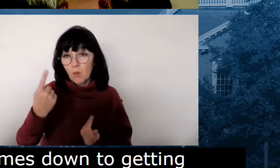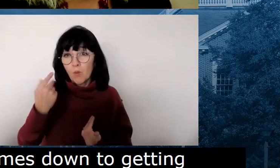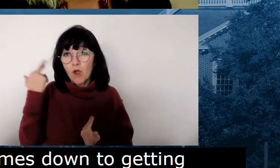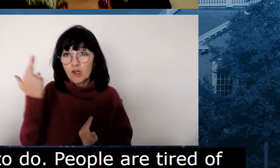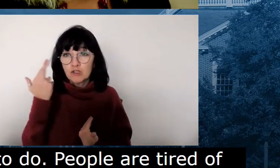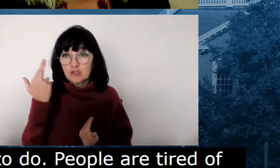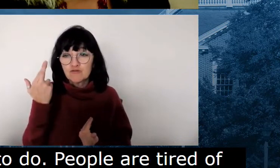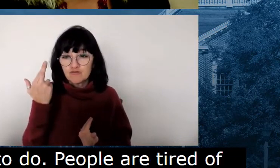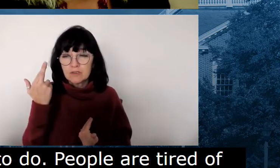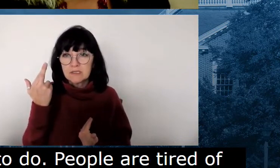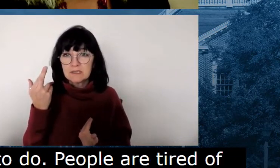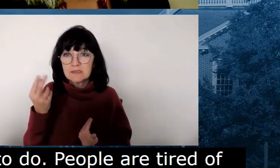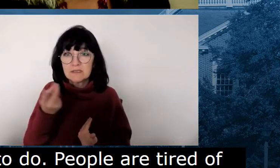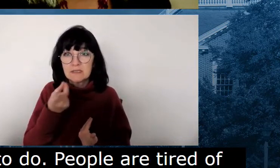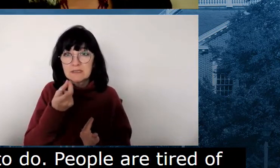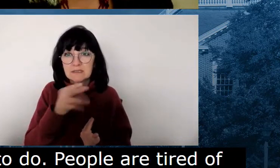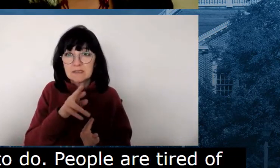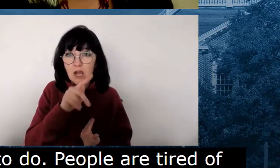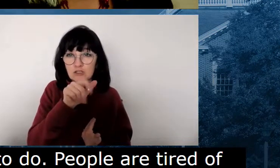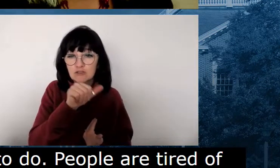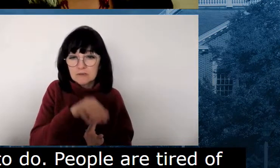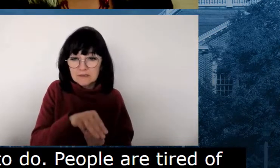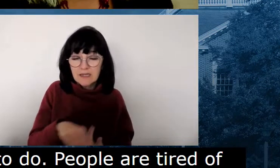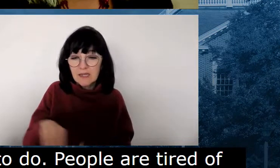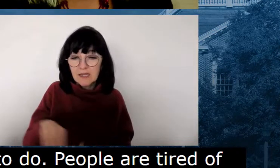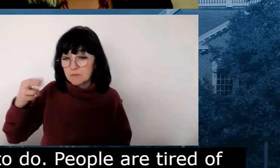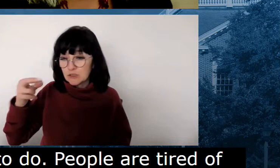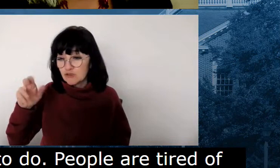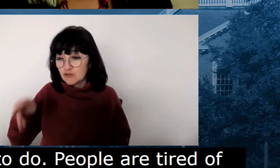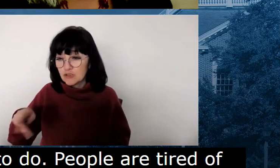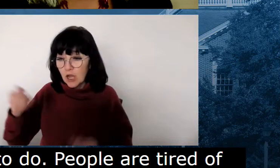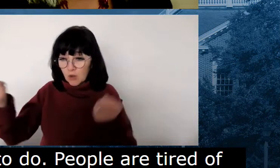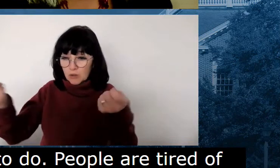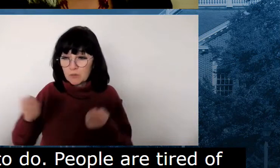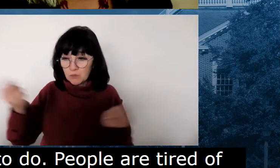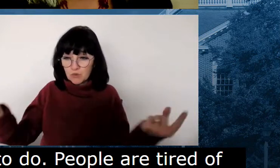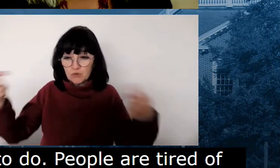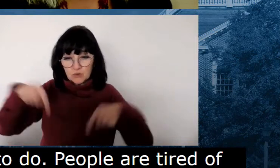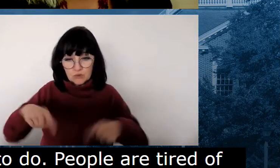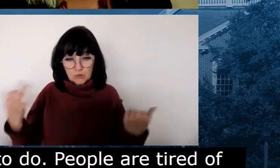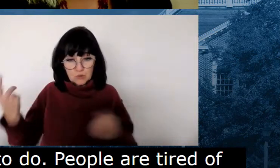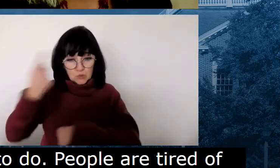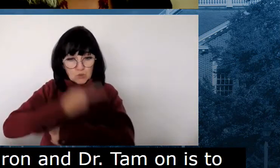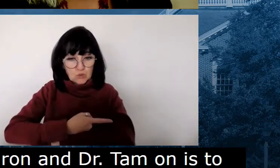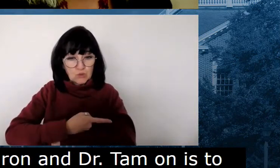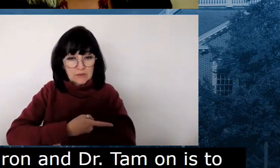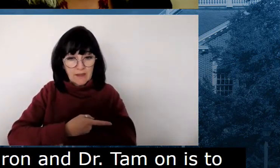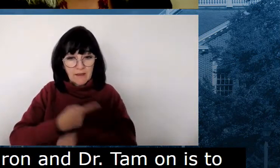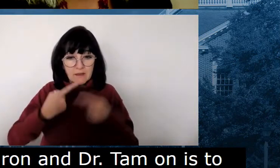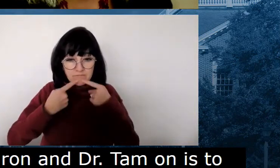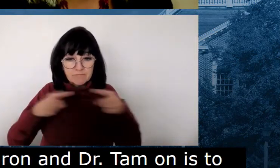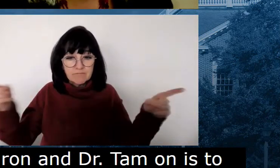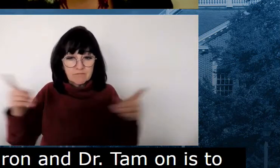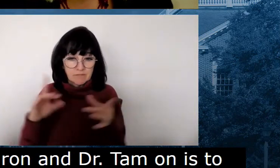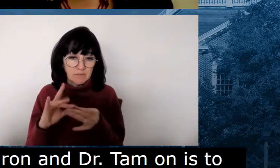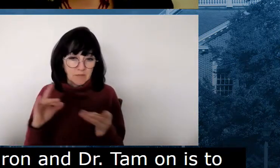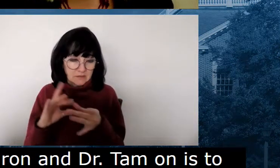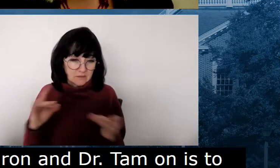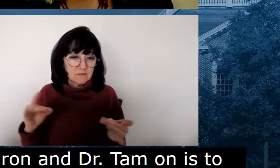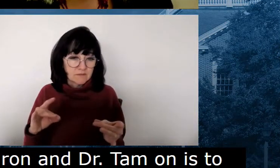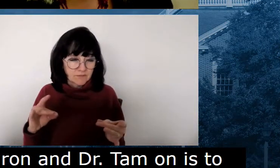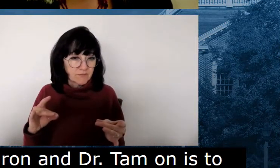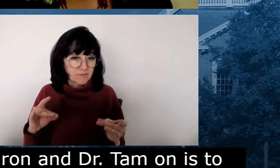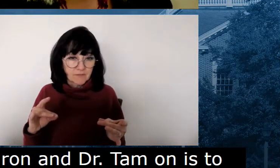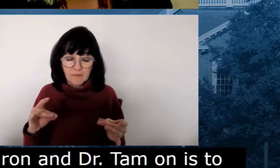is to just show how important it is to take a simple measure like wearing a mask. I fight